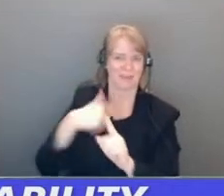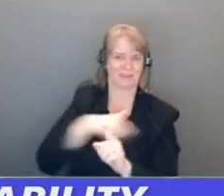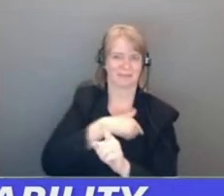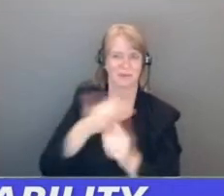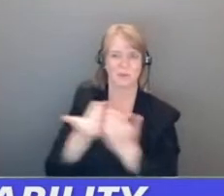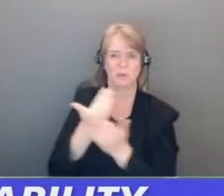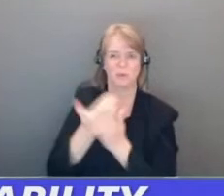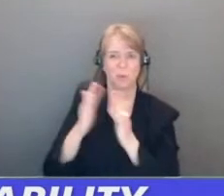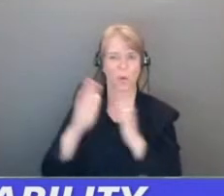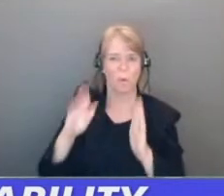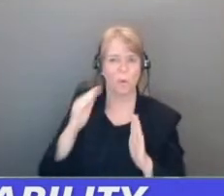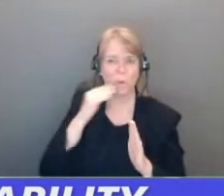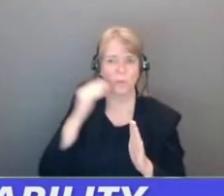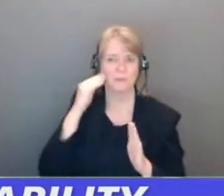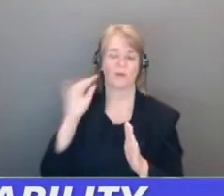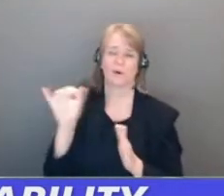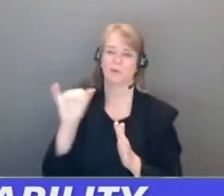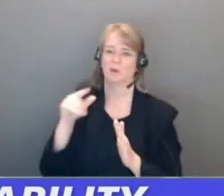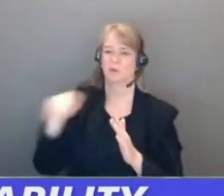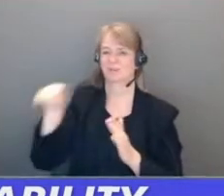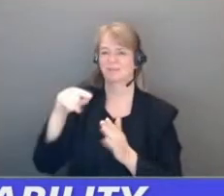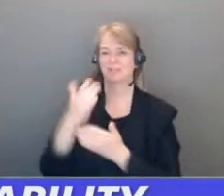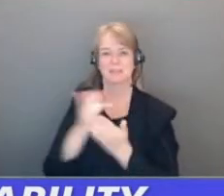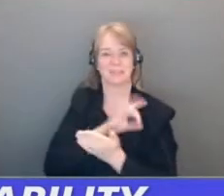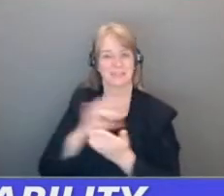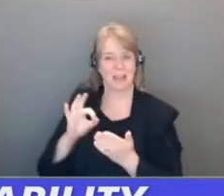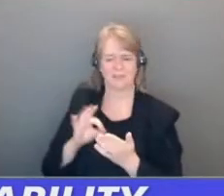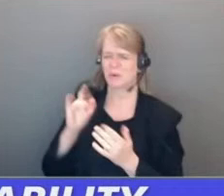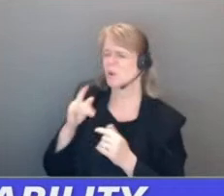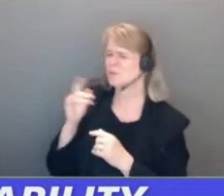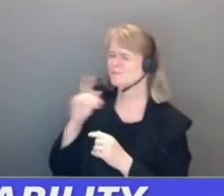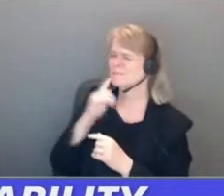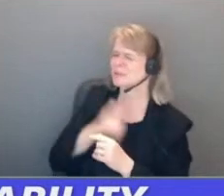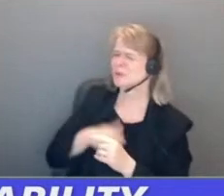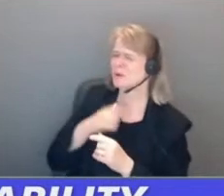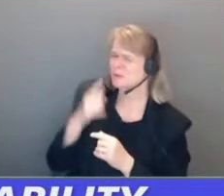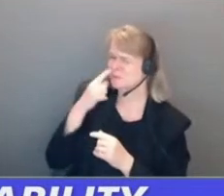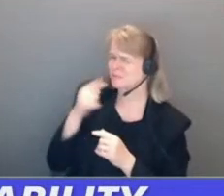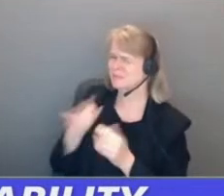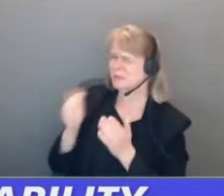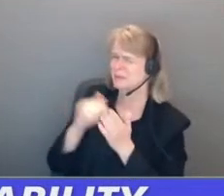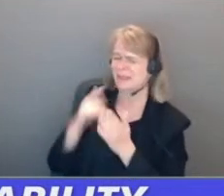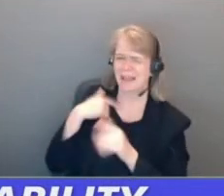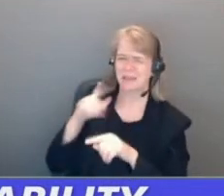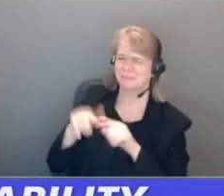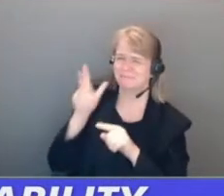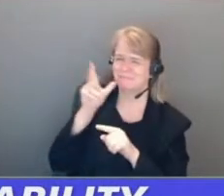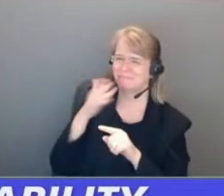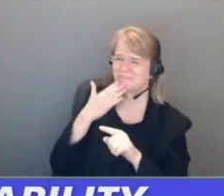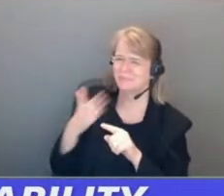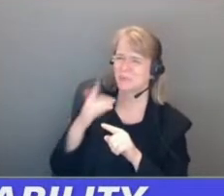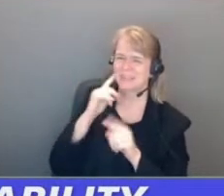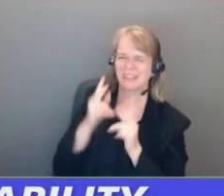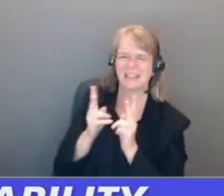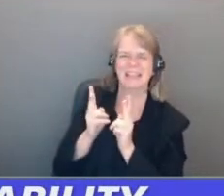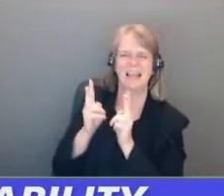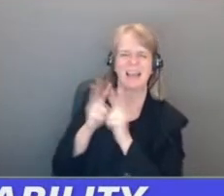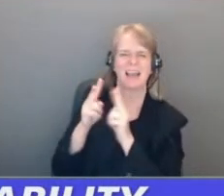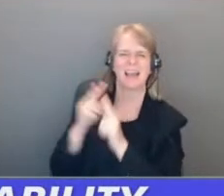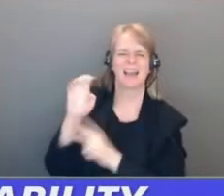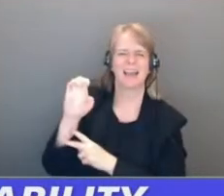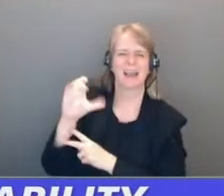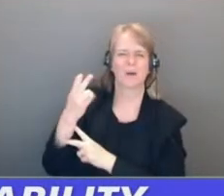Tell it was a little echoey. Can you just repeat that? For sure. Is this any better? I can move